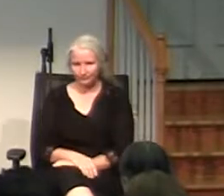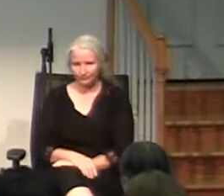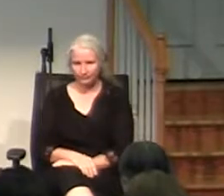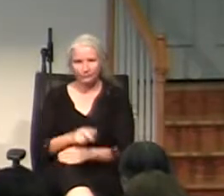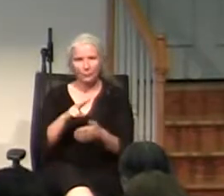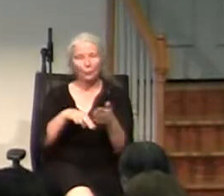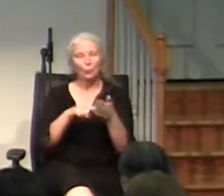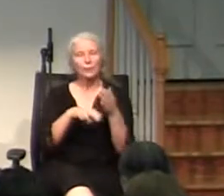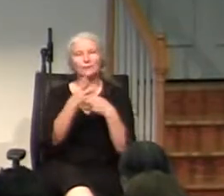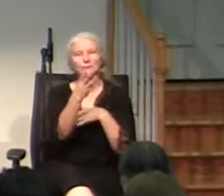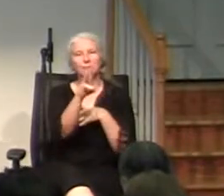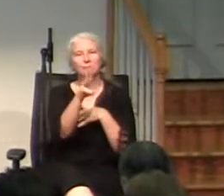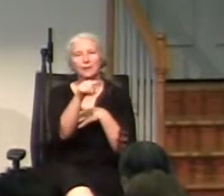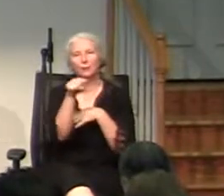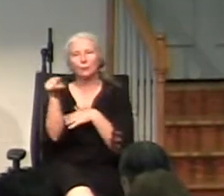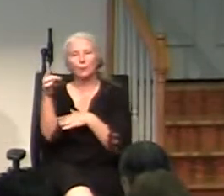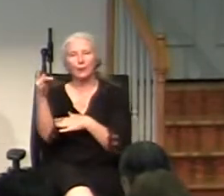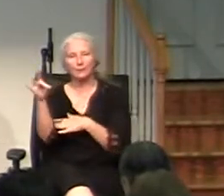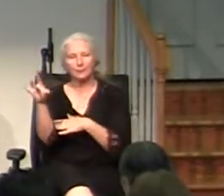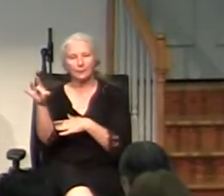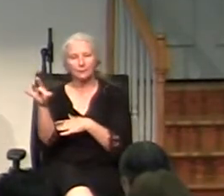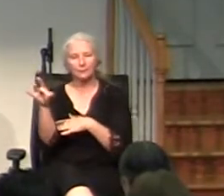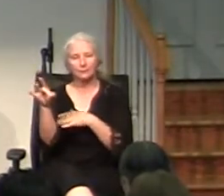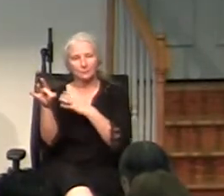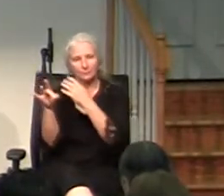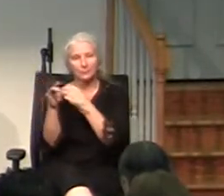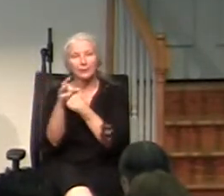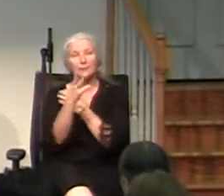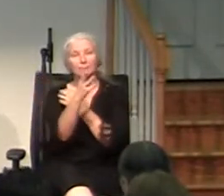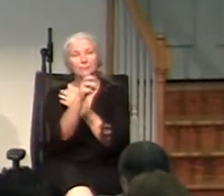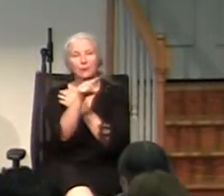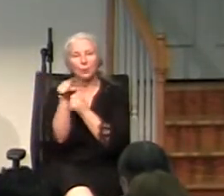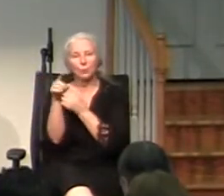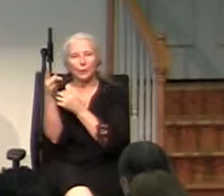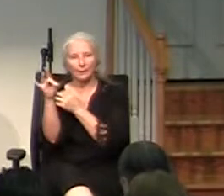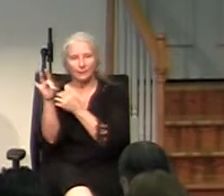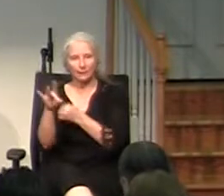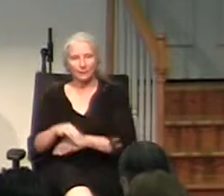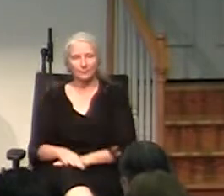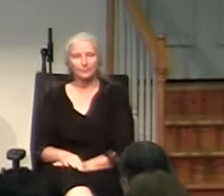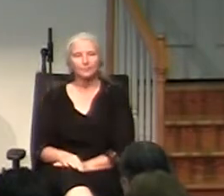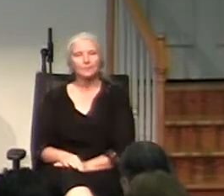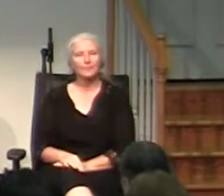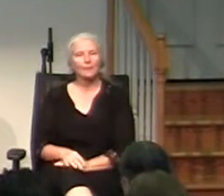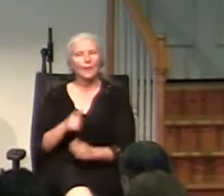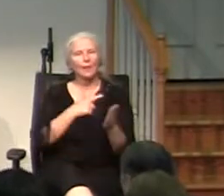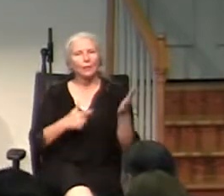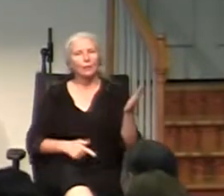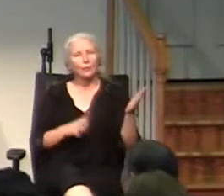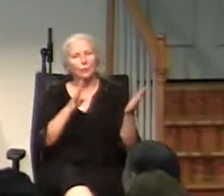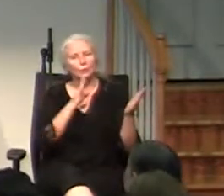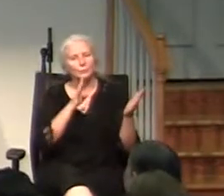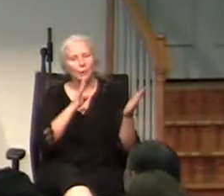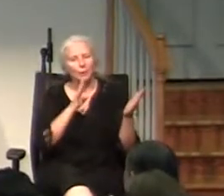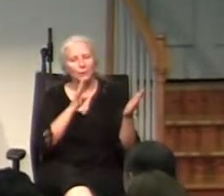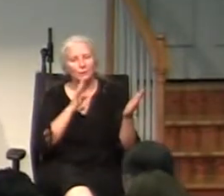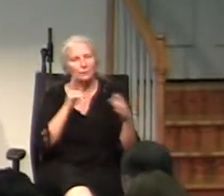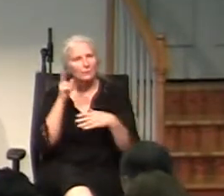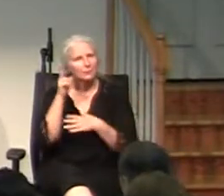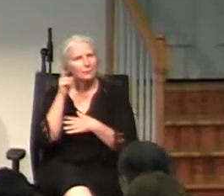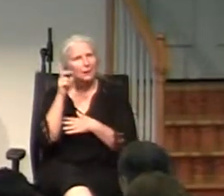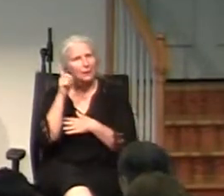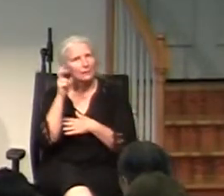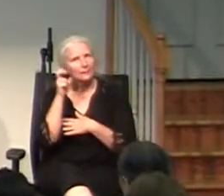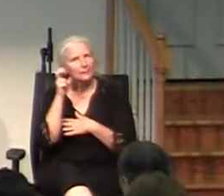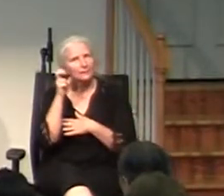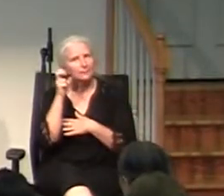through 18. Those who feared the Lord spoke to one another, and the Lord listened and heard them. So a book of remembrance was